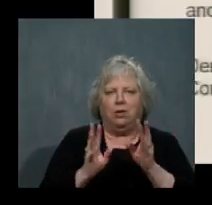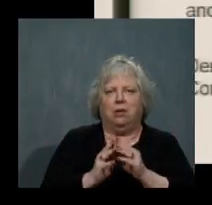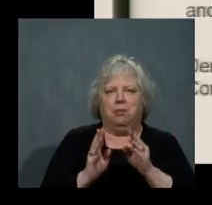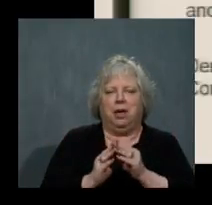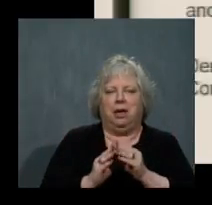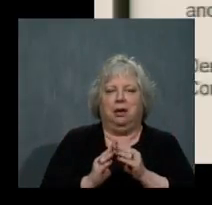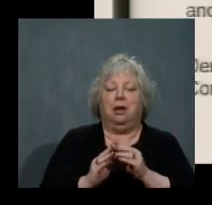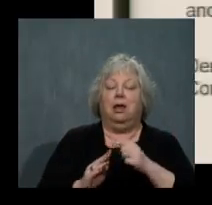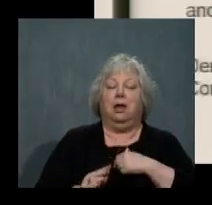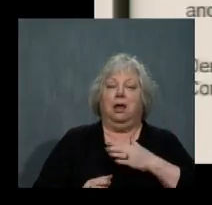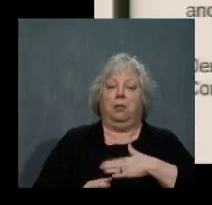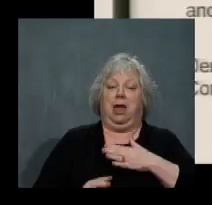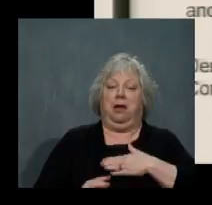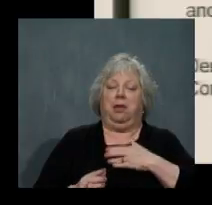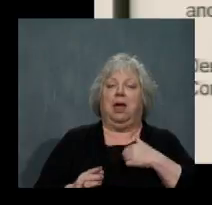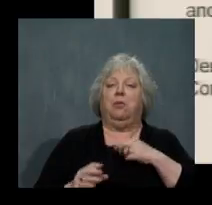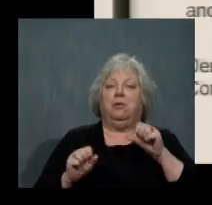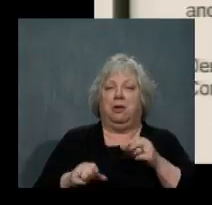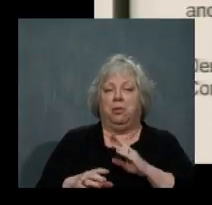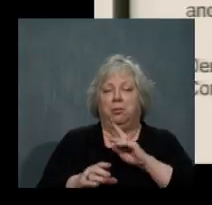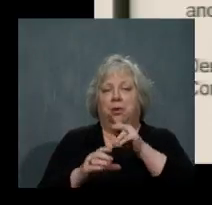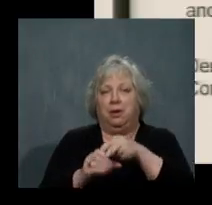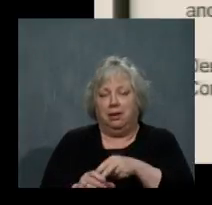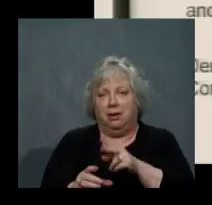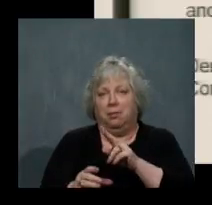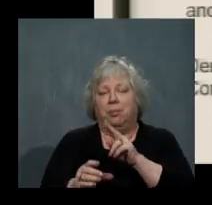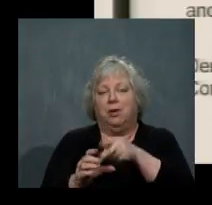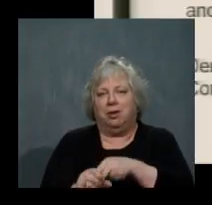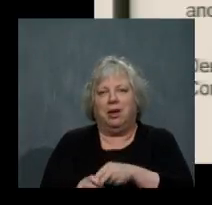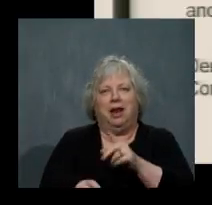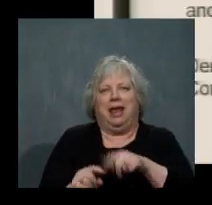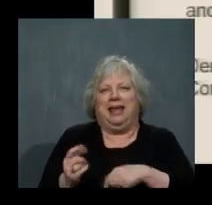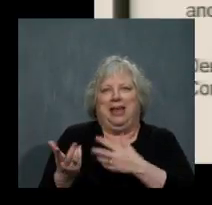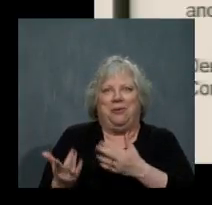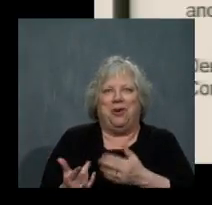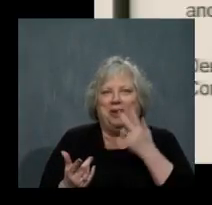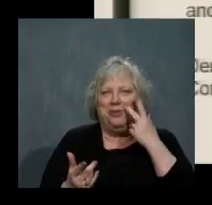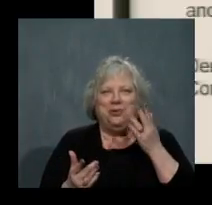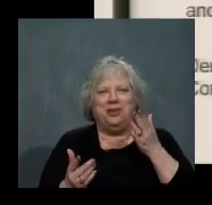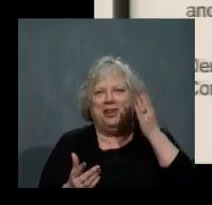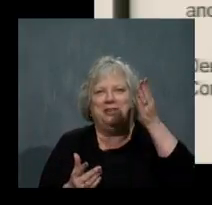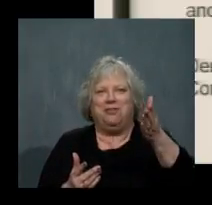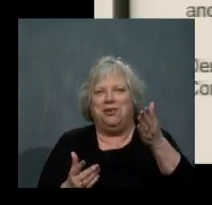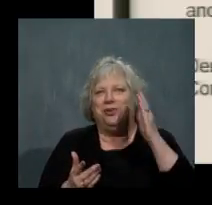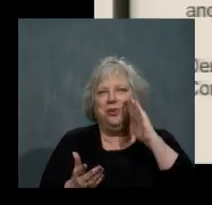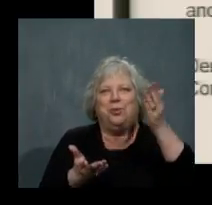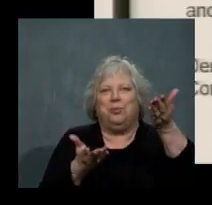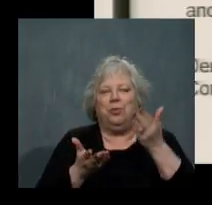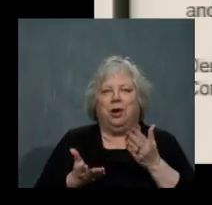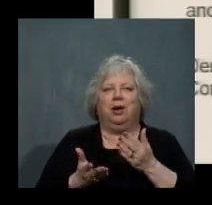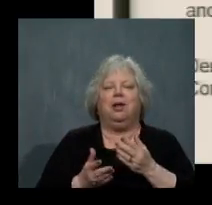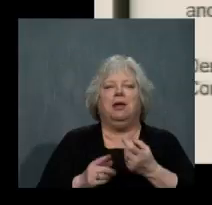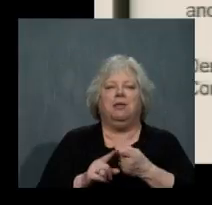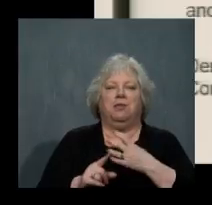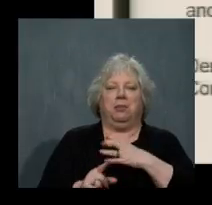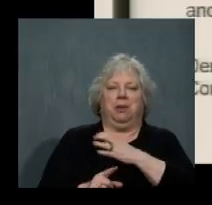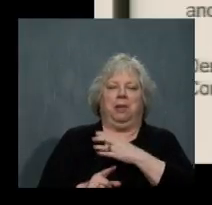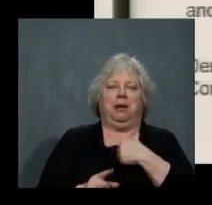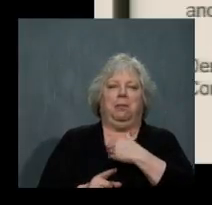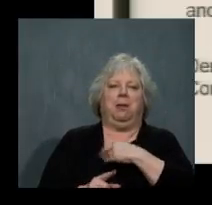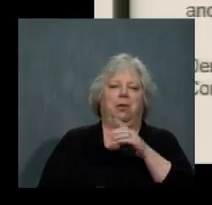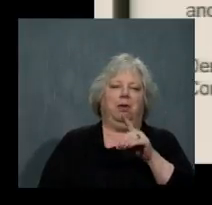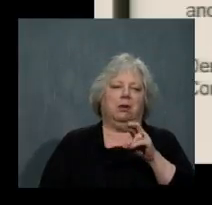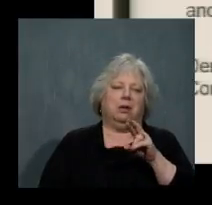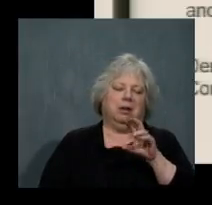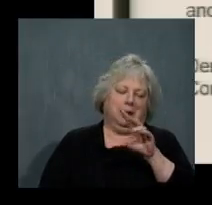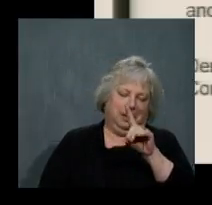very glad I had the chance to participate in an awesome movement, and I can't wait to see what the future will bring. That is from committee member Derek Clark, who